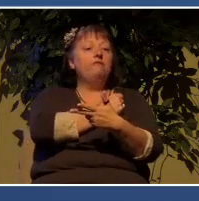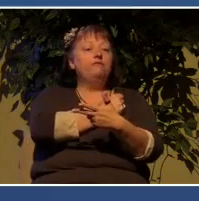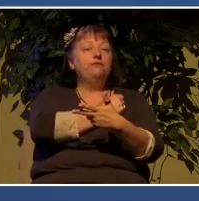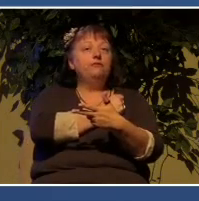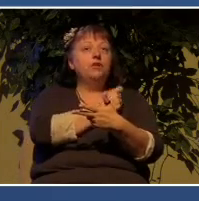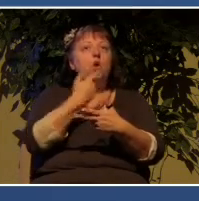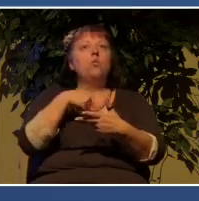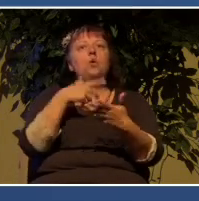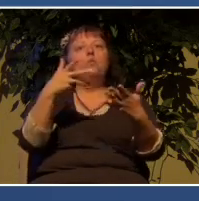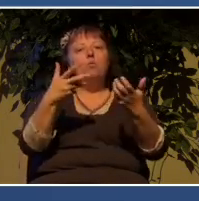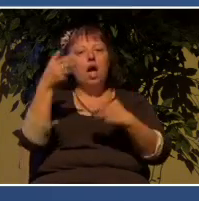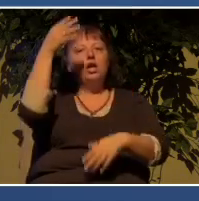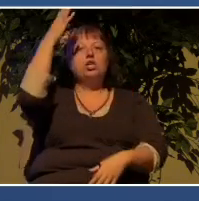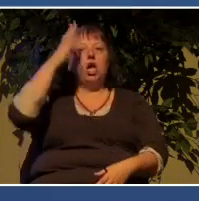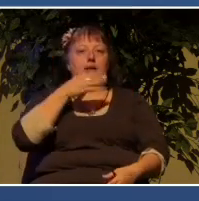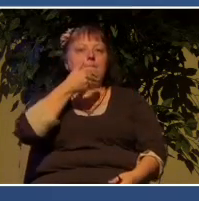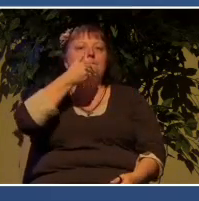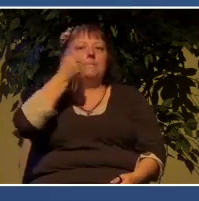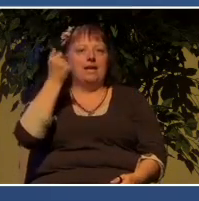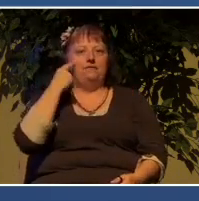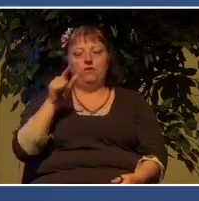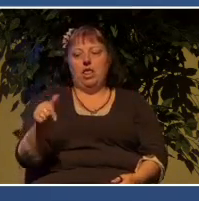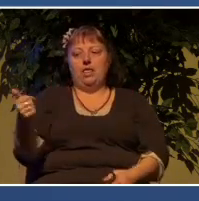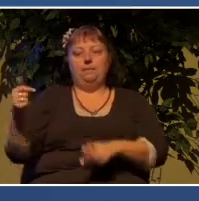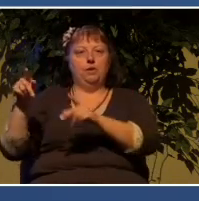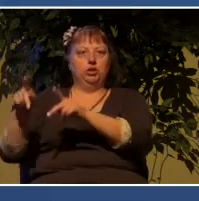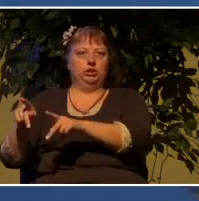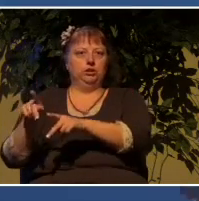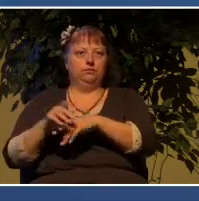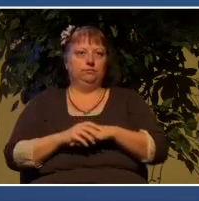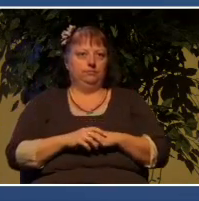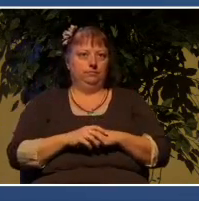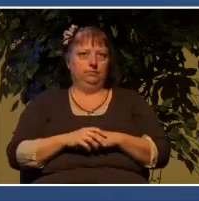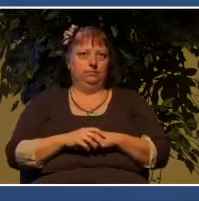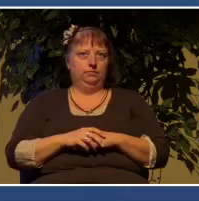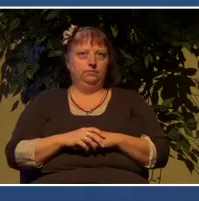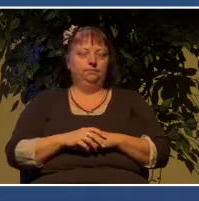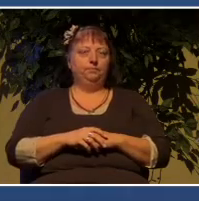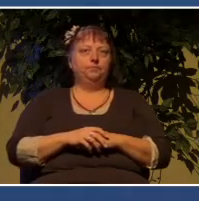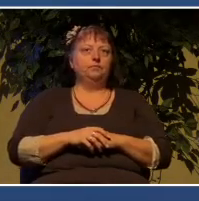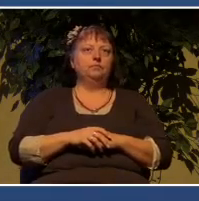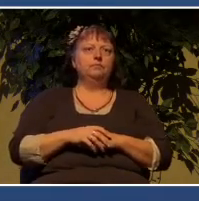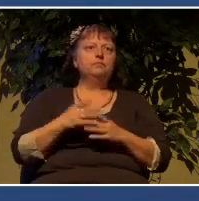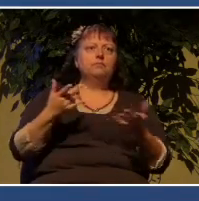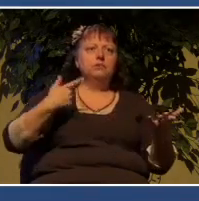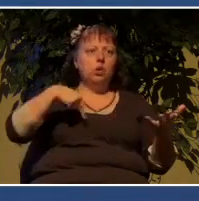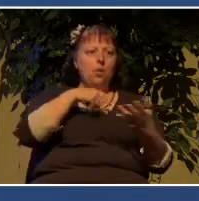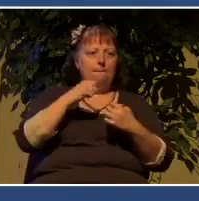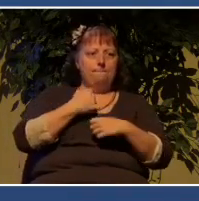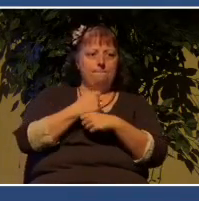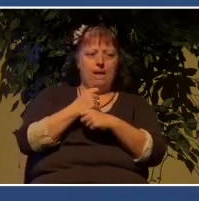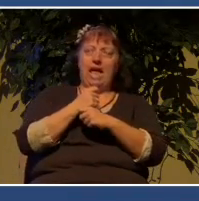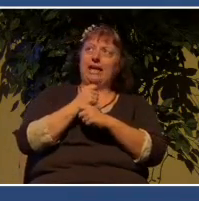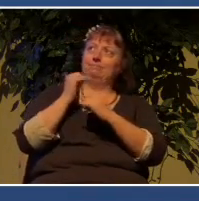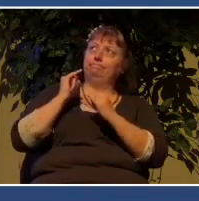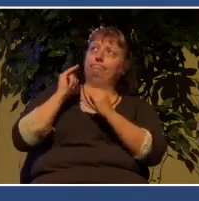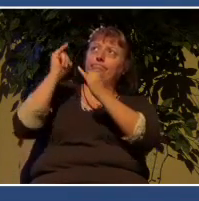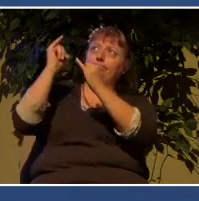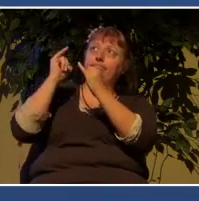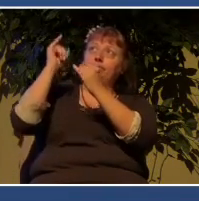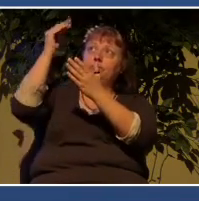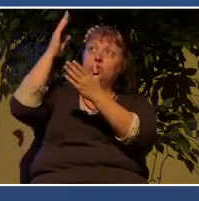best for the other person. Scripture teaches we've been created in the image of God. God wants a